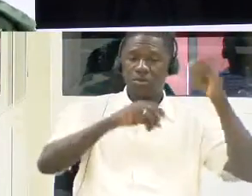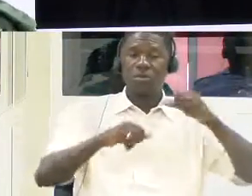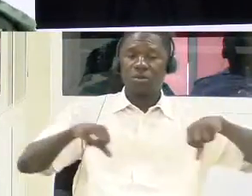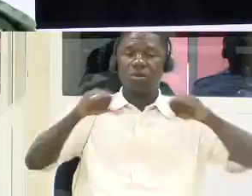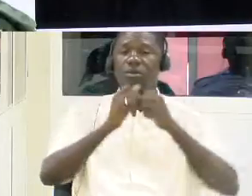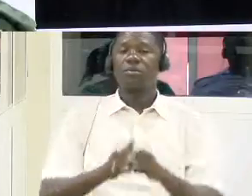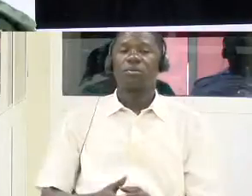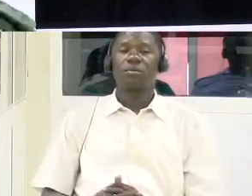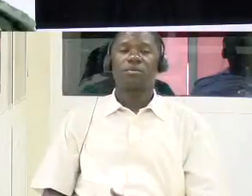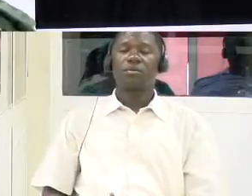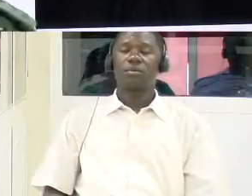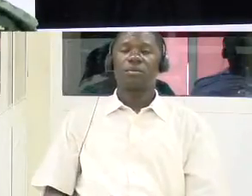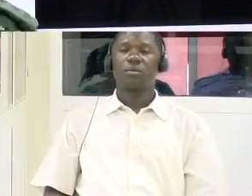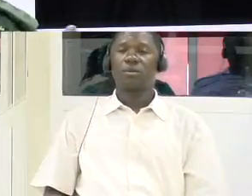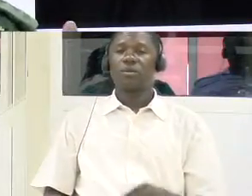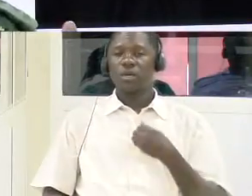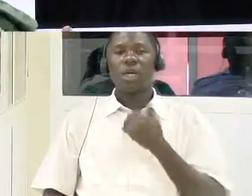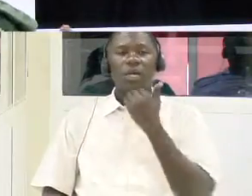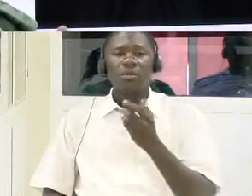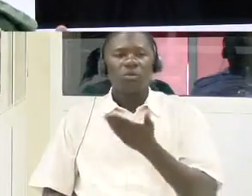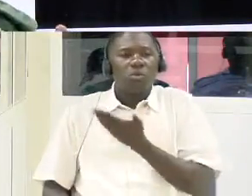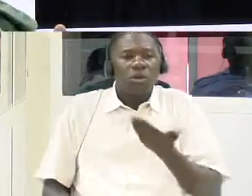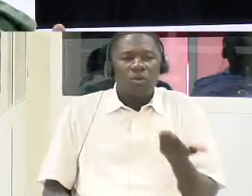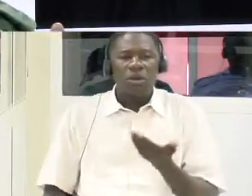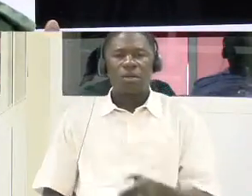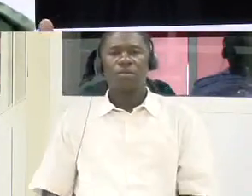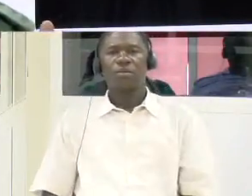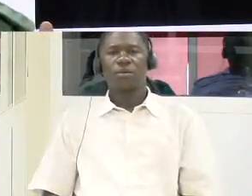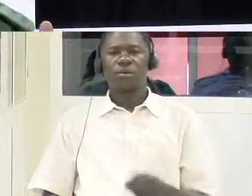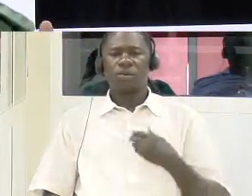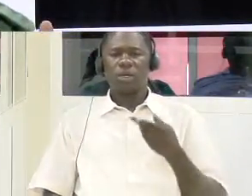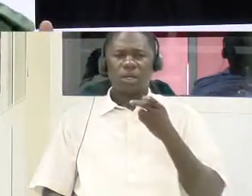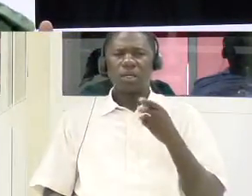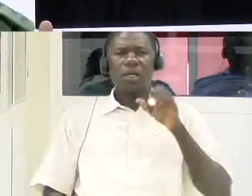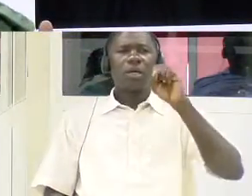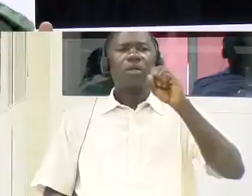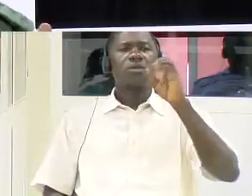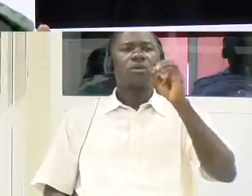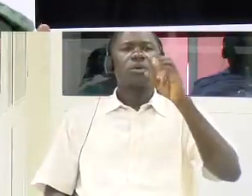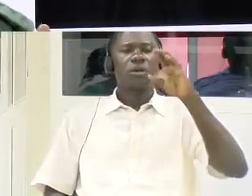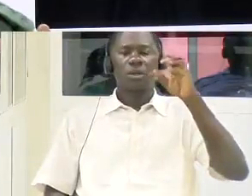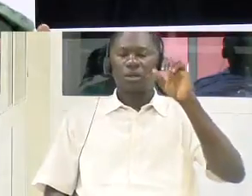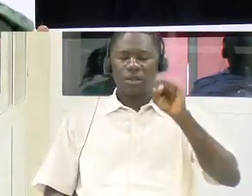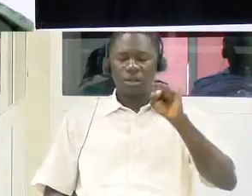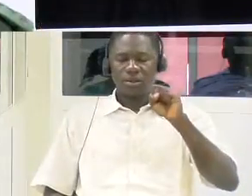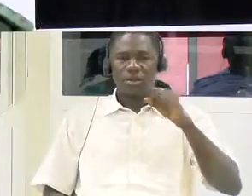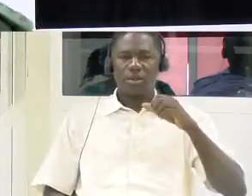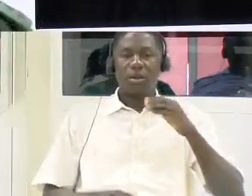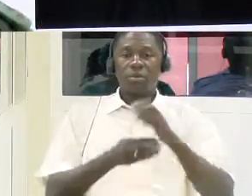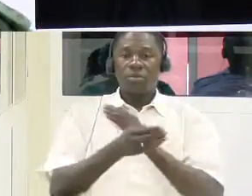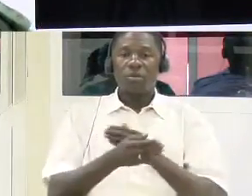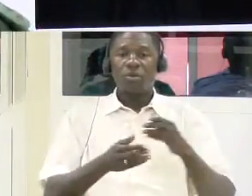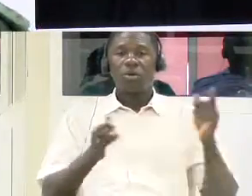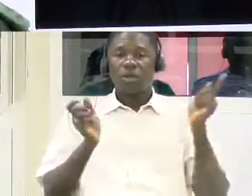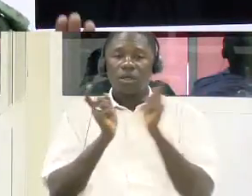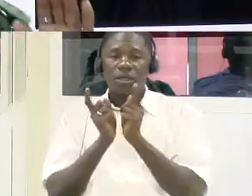So I said, "Where?" He said, "When you take that Bakote, around the SOS, before you reach that Bakote clinic,